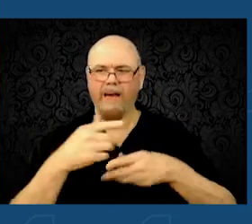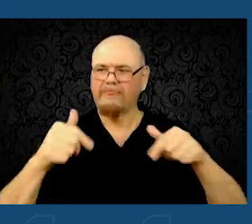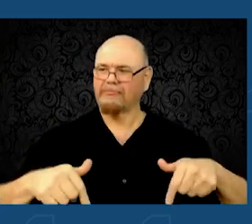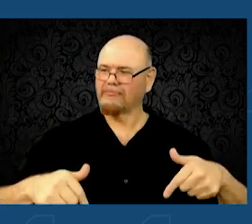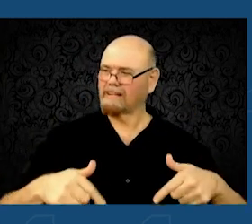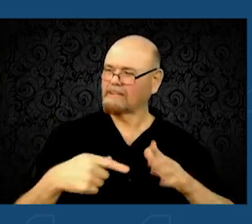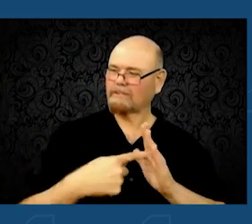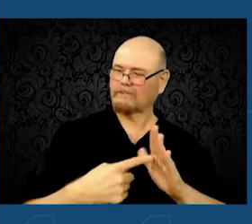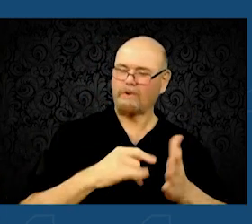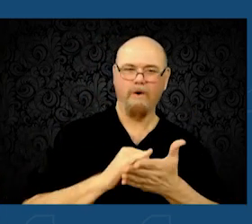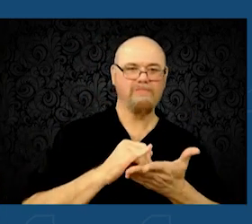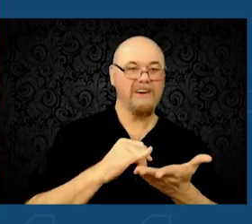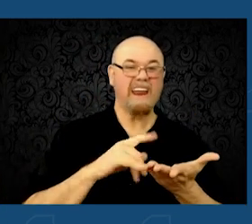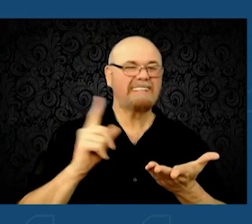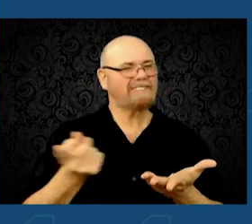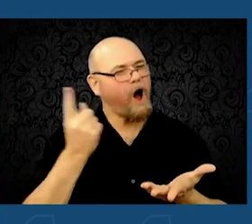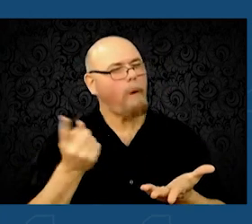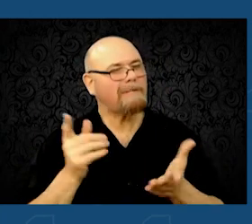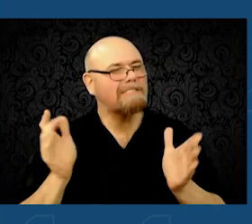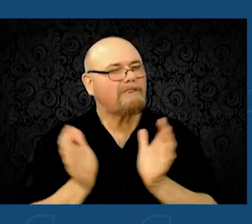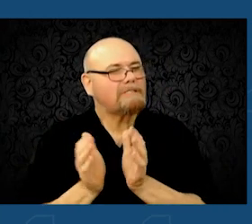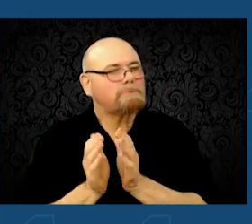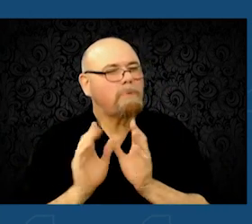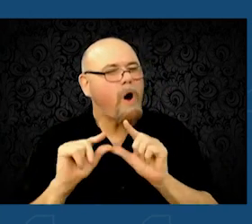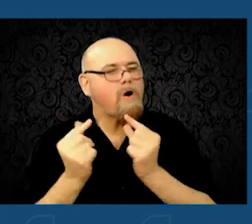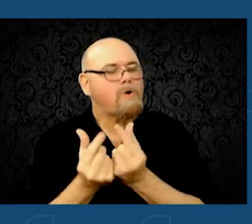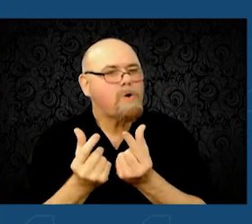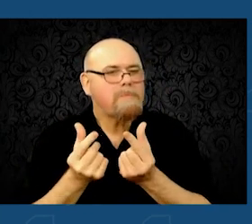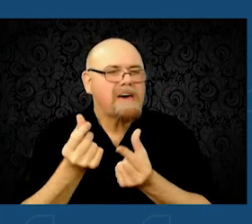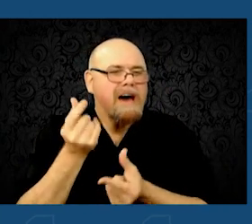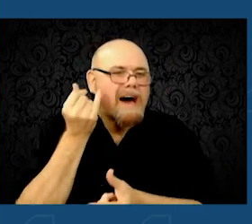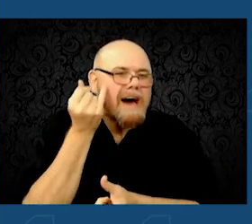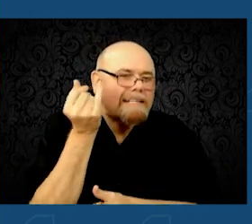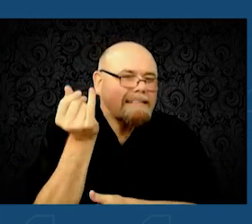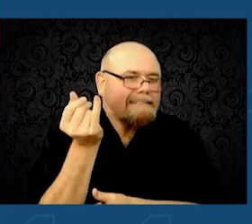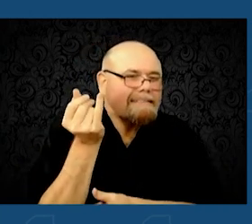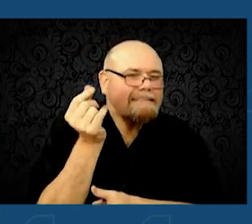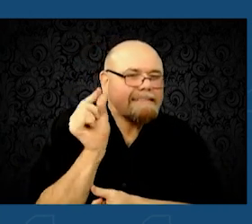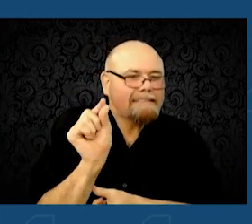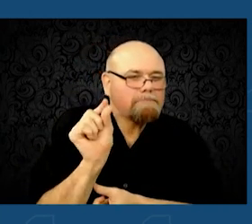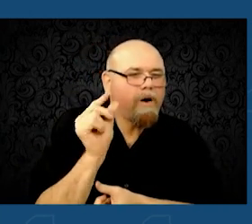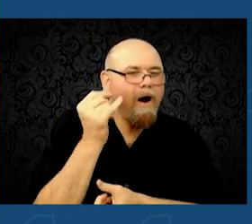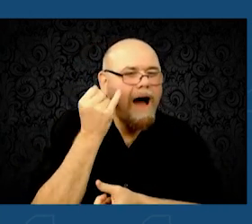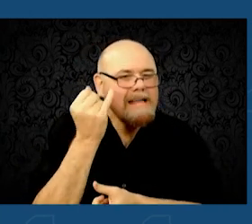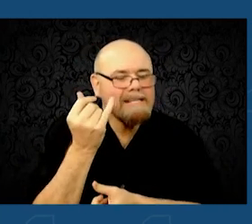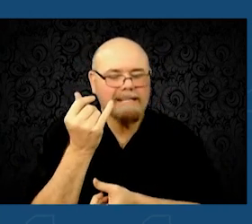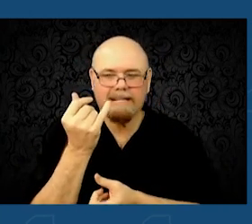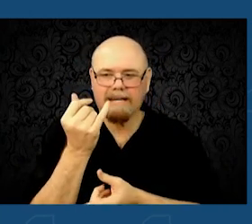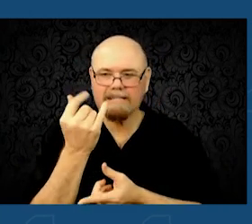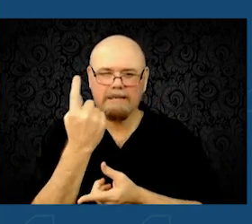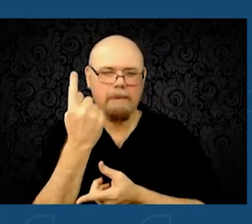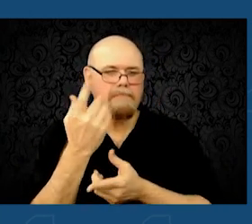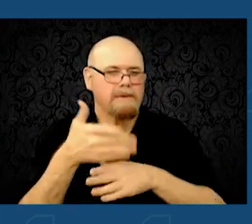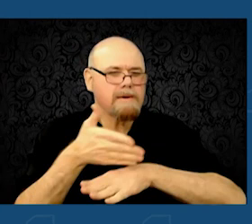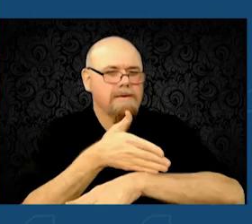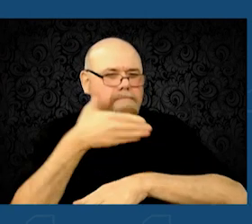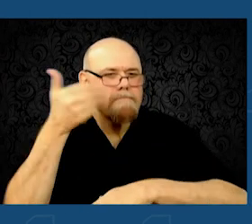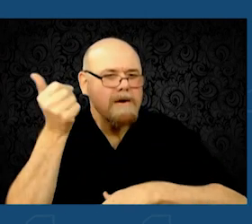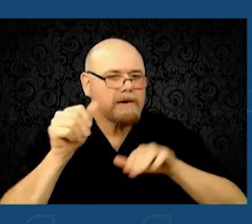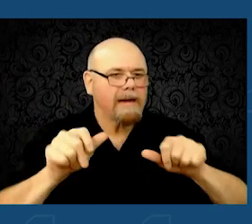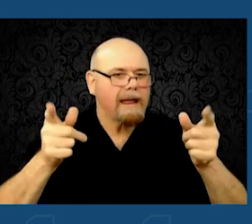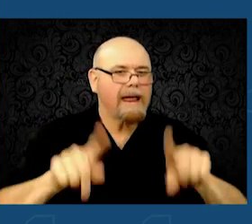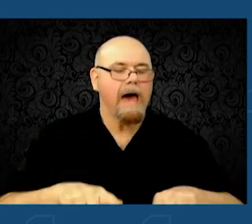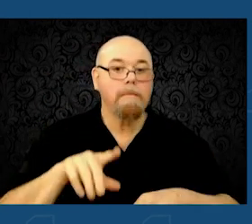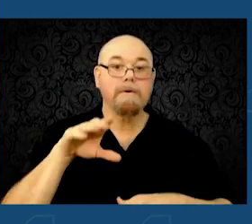that starts out with that idea, that kernel of belief that something better can happen. Kaz Rodriguez, what you did